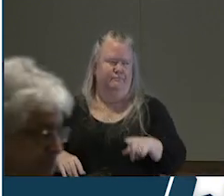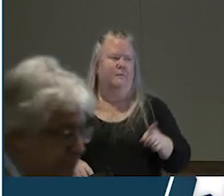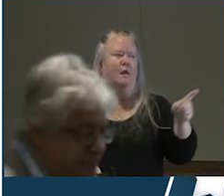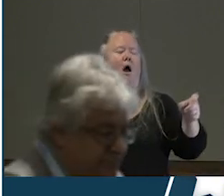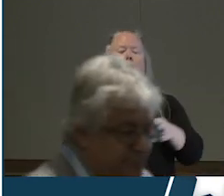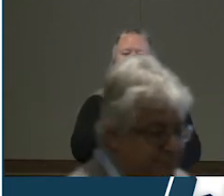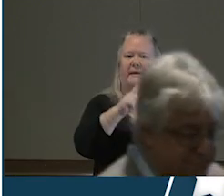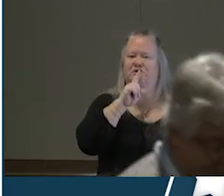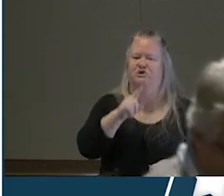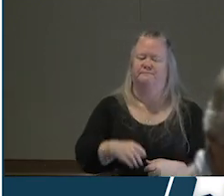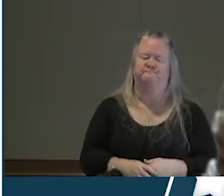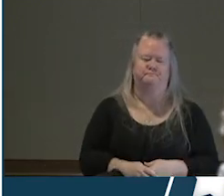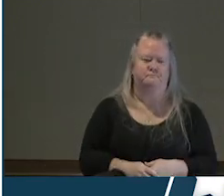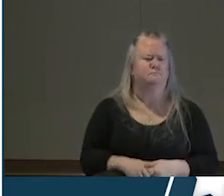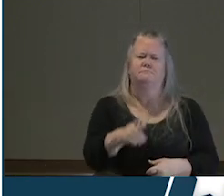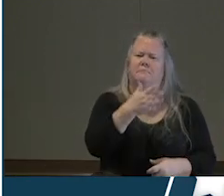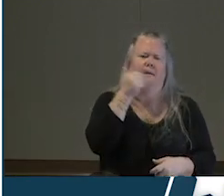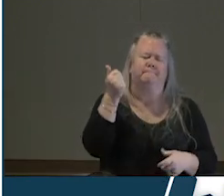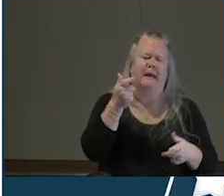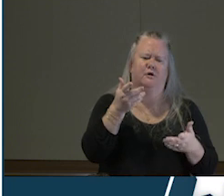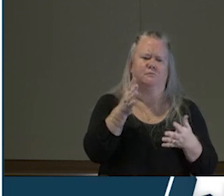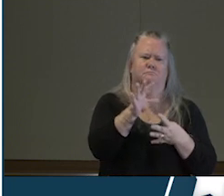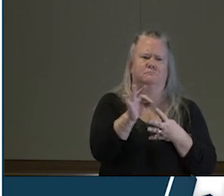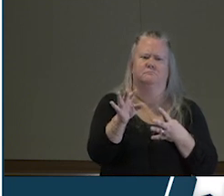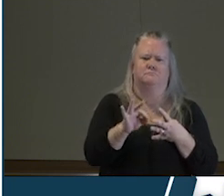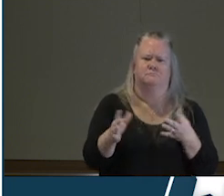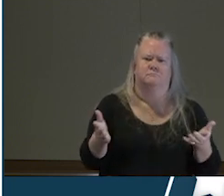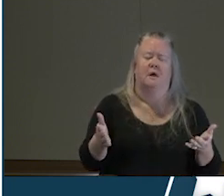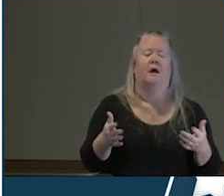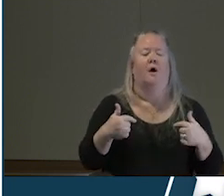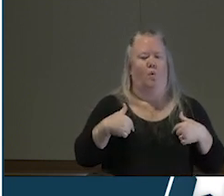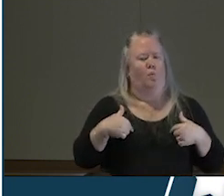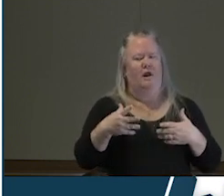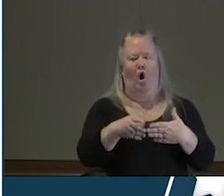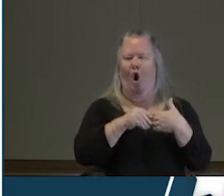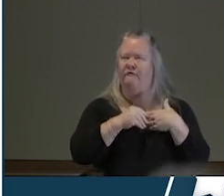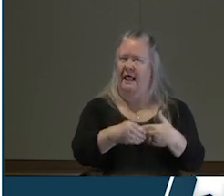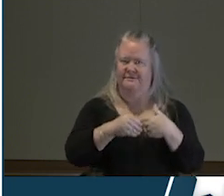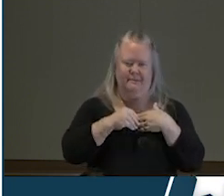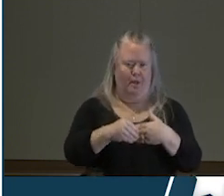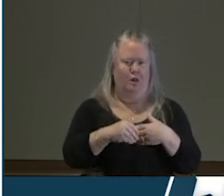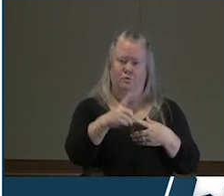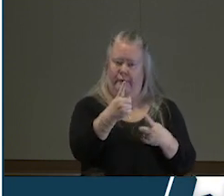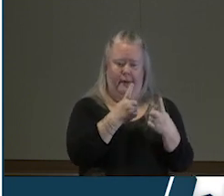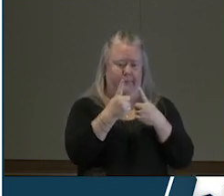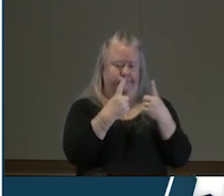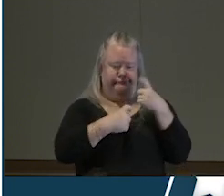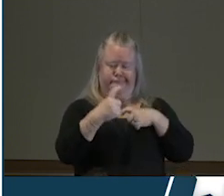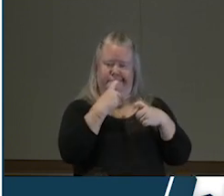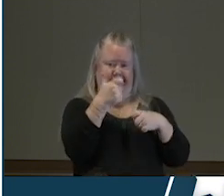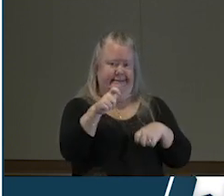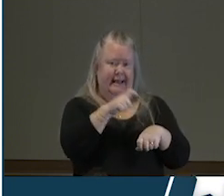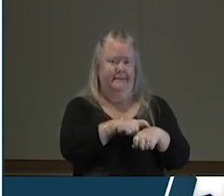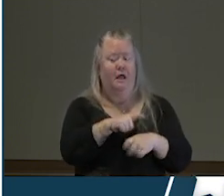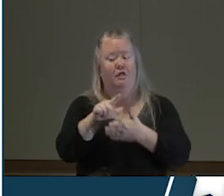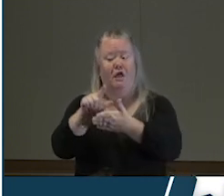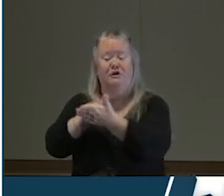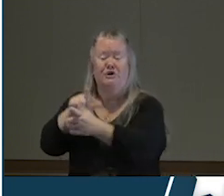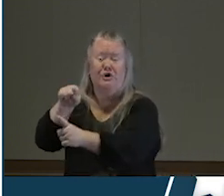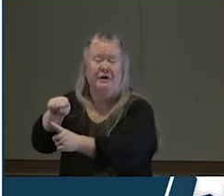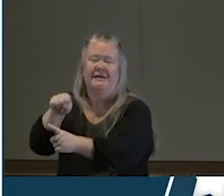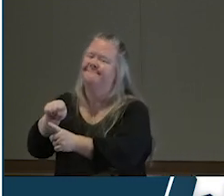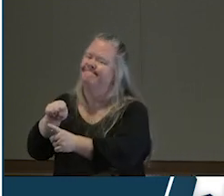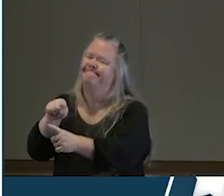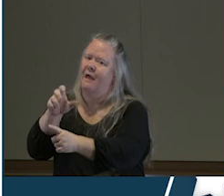would make sure what would be the better route go. Yeah, we're super flexible, so you can come to us at any time. Where the attorney, you really want